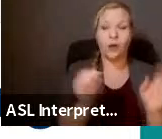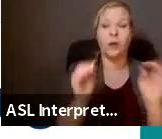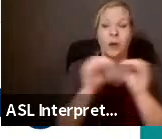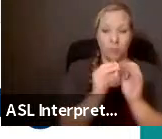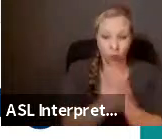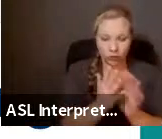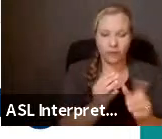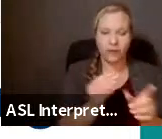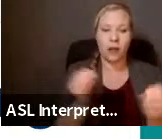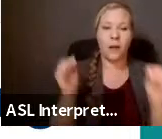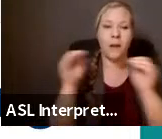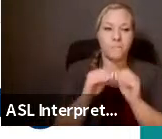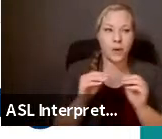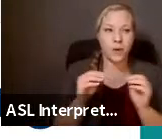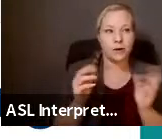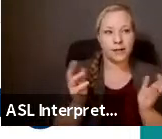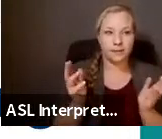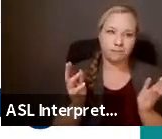traffic.